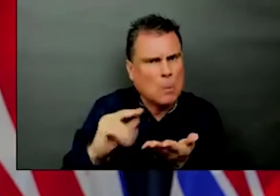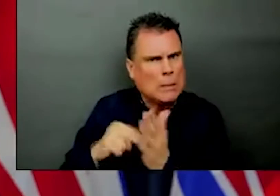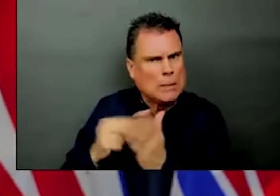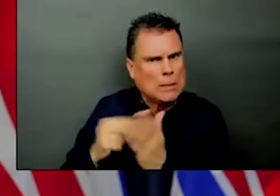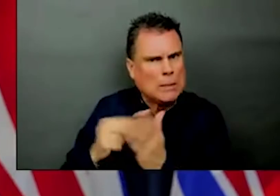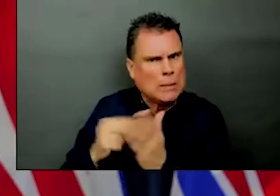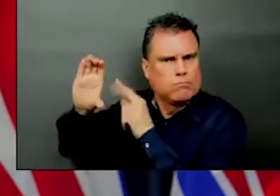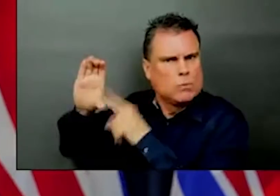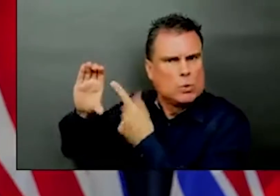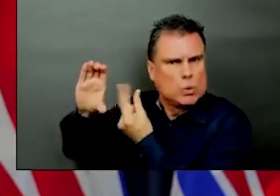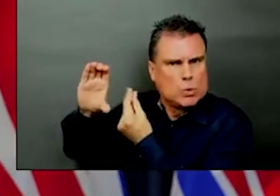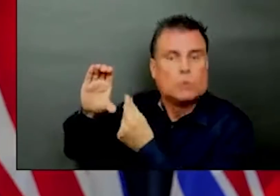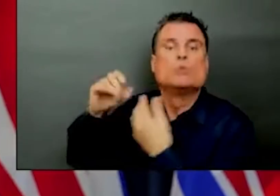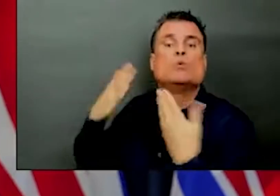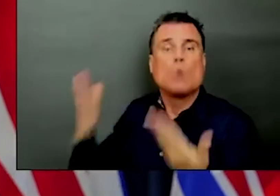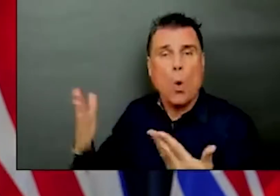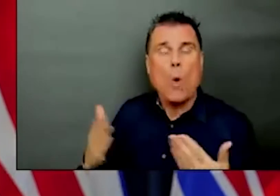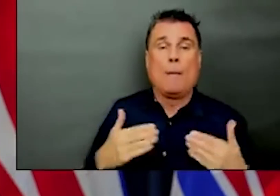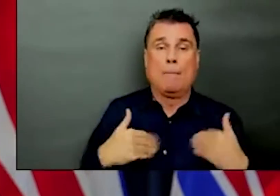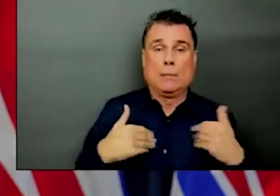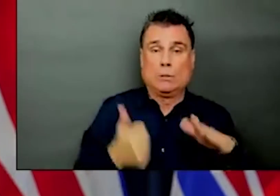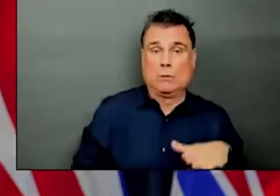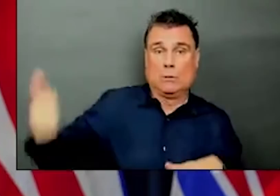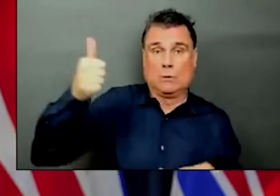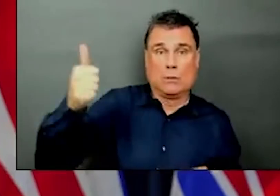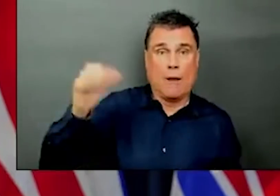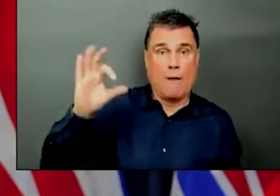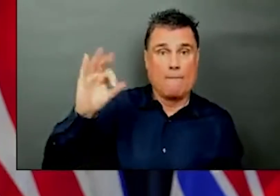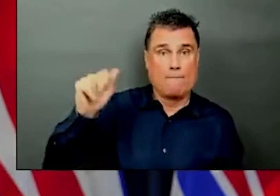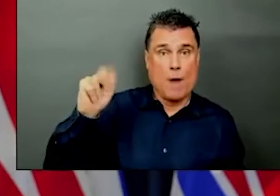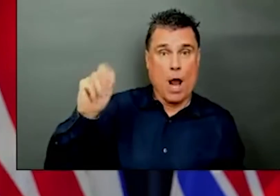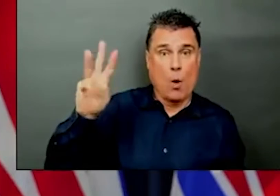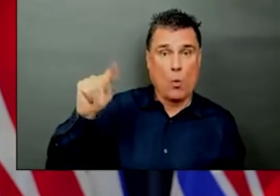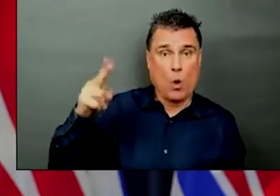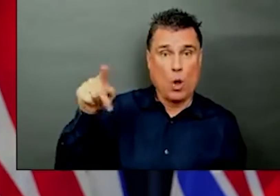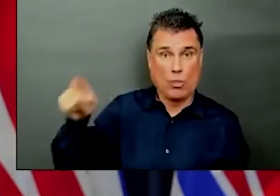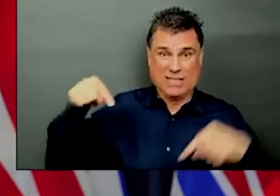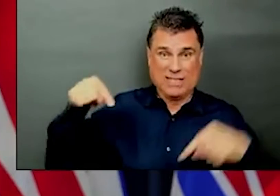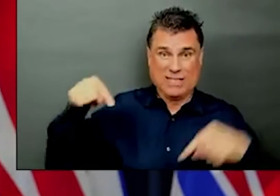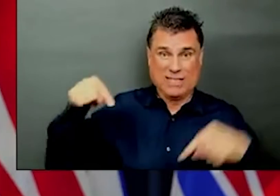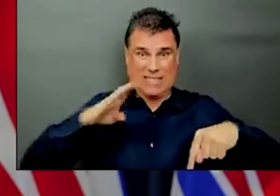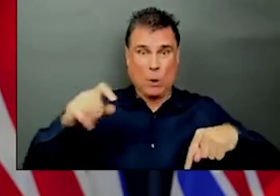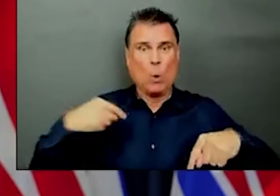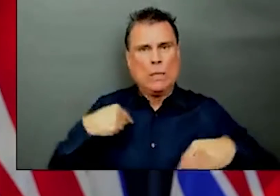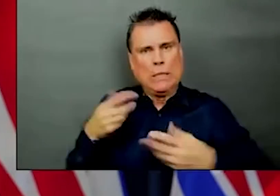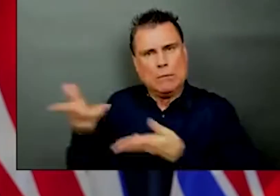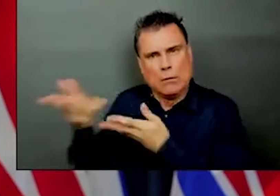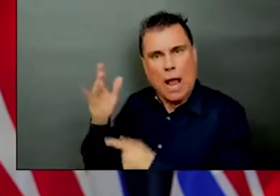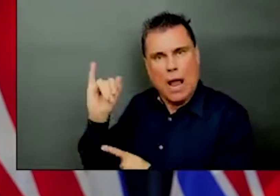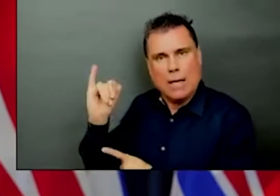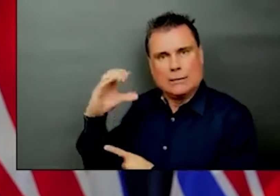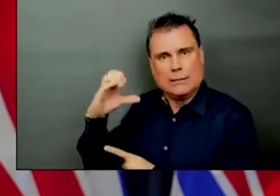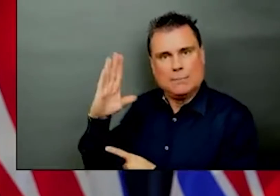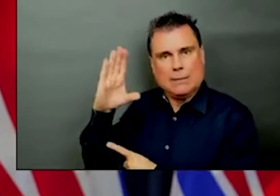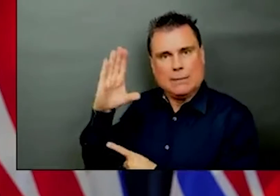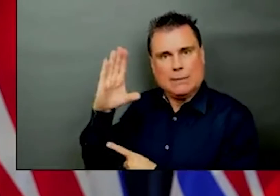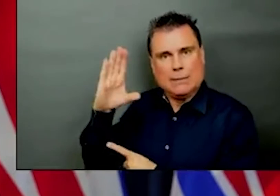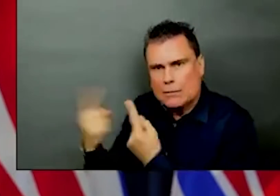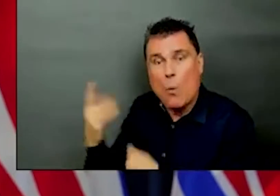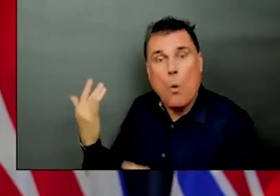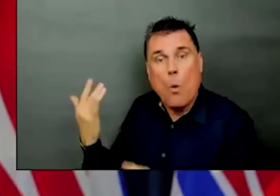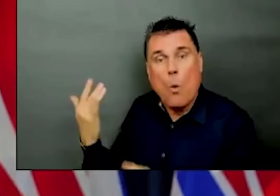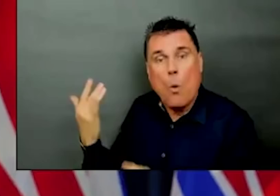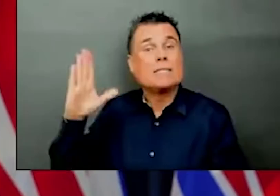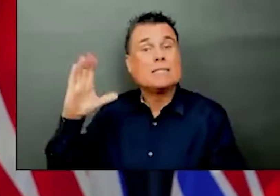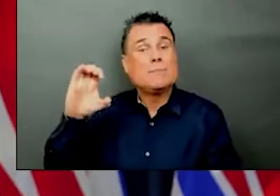of our experience working with ICBC, where there was such volatility on their financial position, we wanted to be absolutely